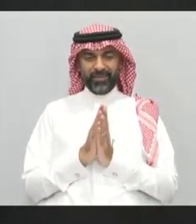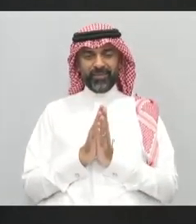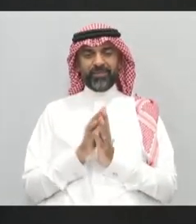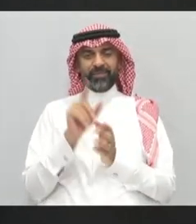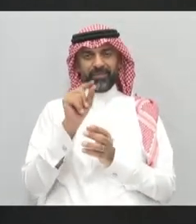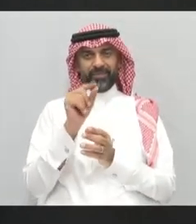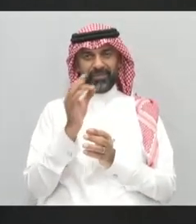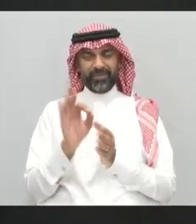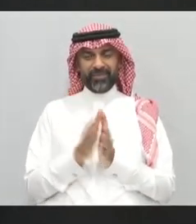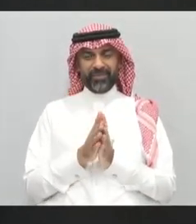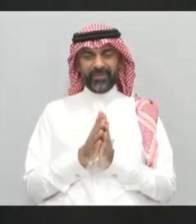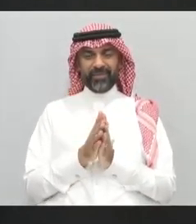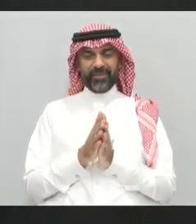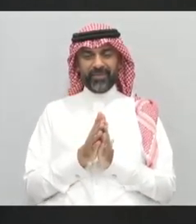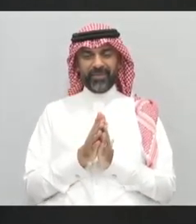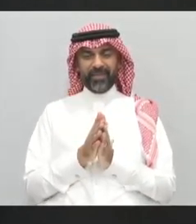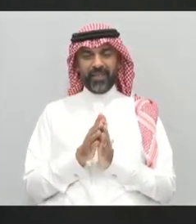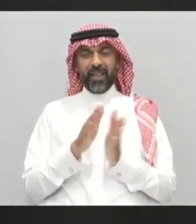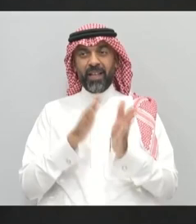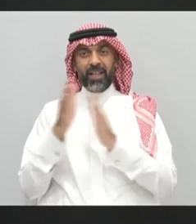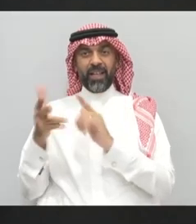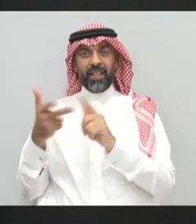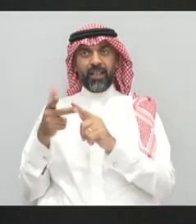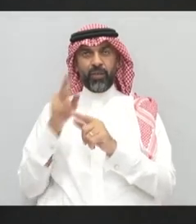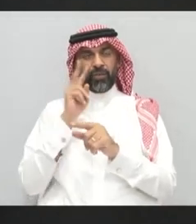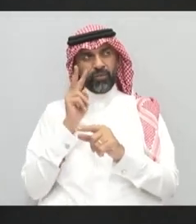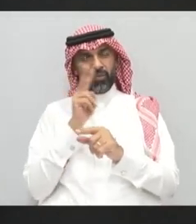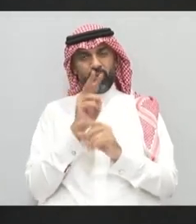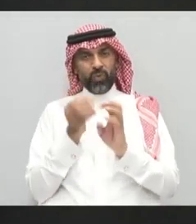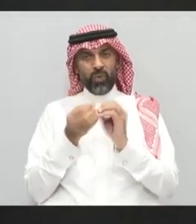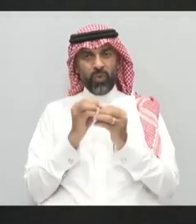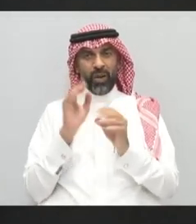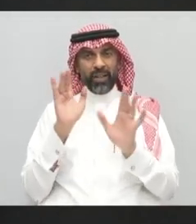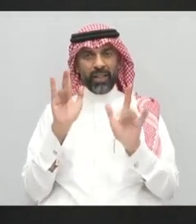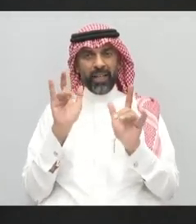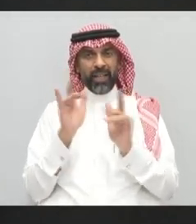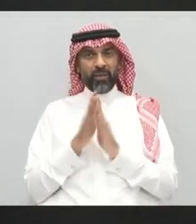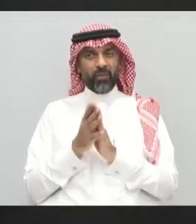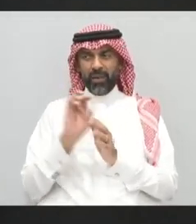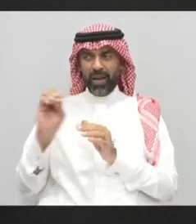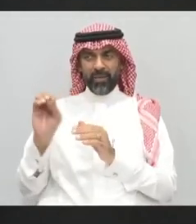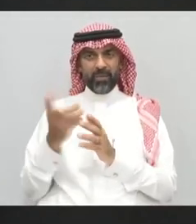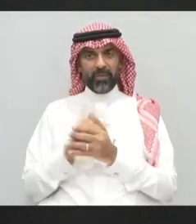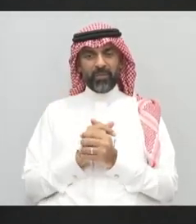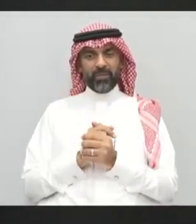good. What about when it's green? Tell him.